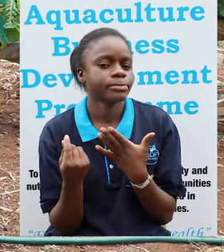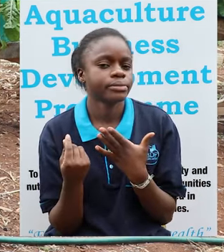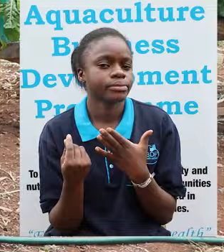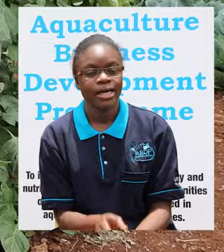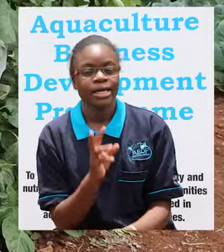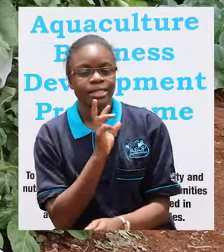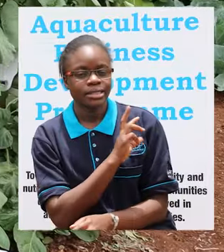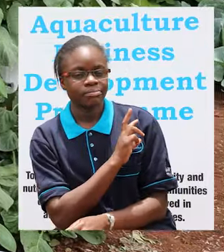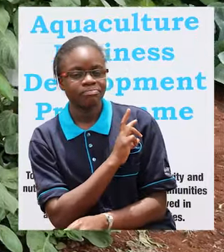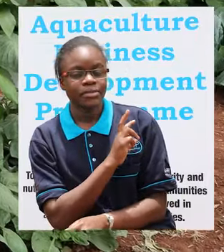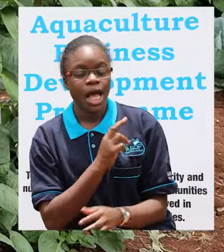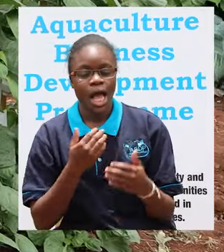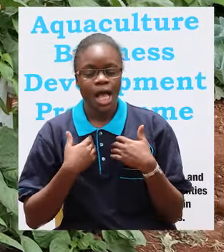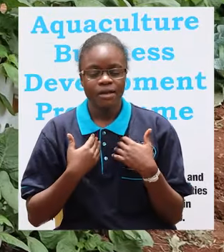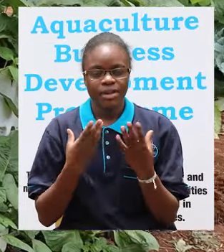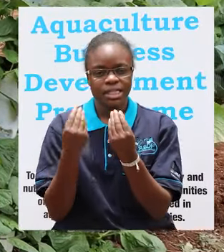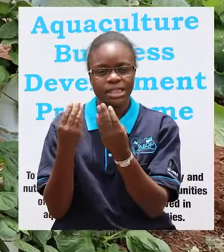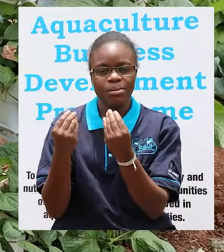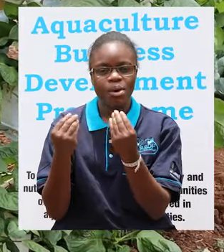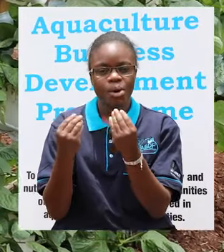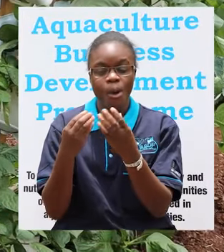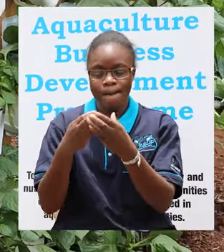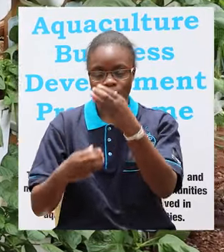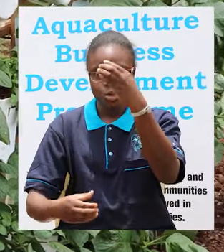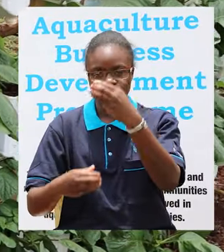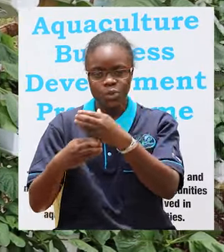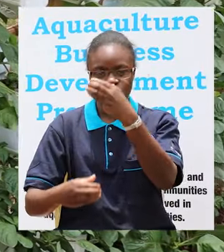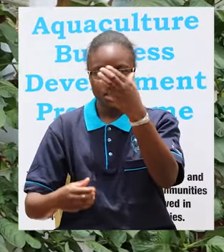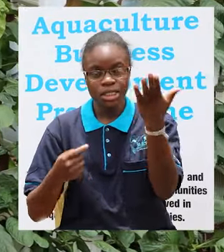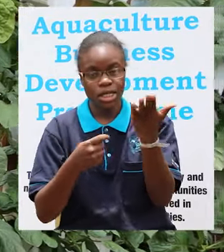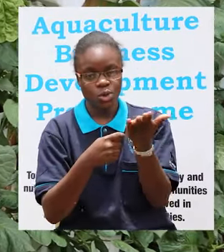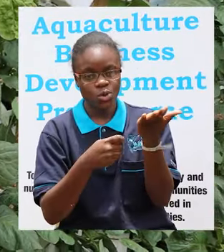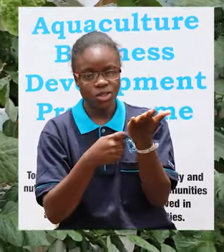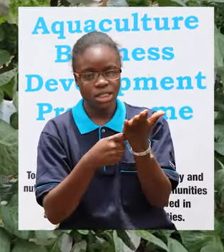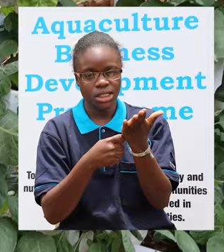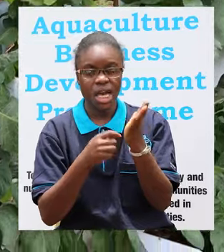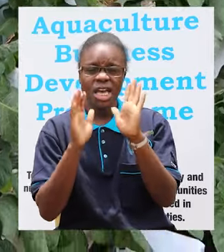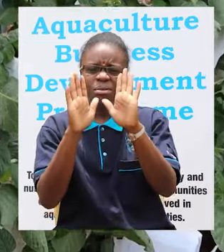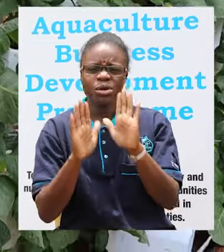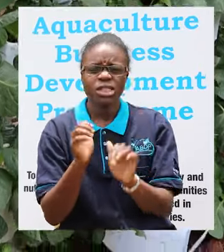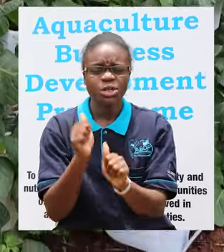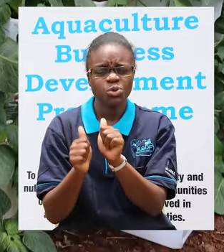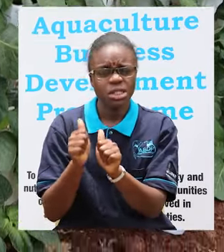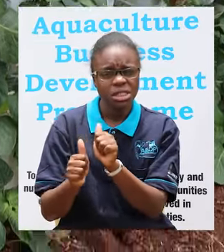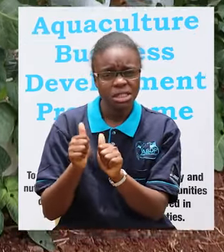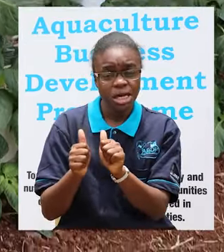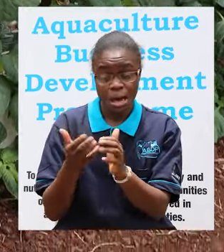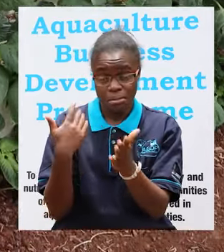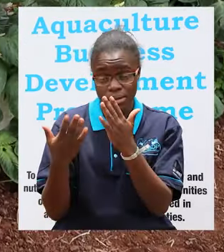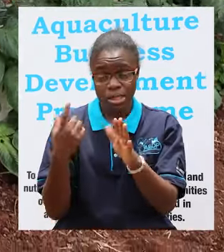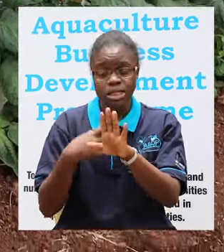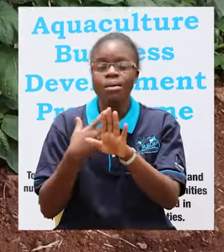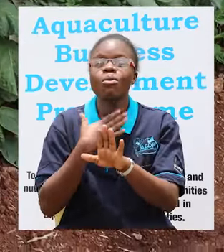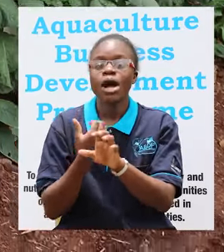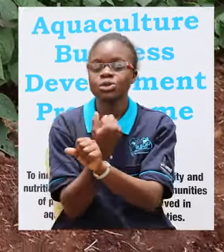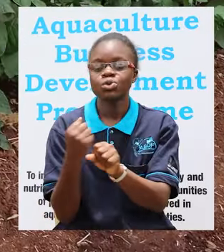budget. This is a simple bottle drip technology. It is very ideal in areas where you